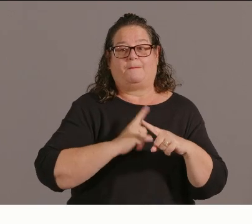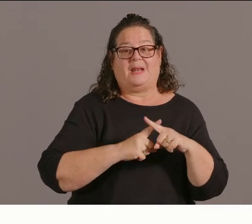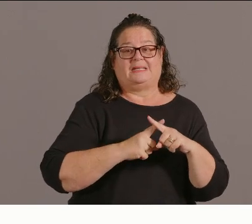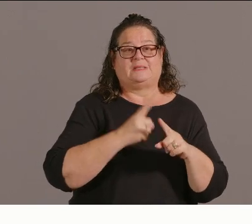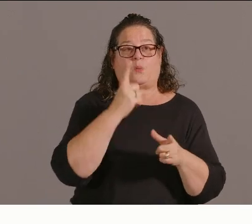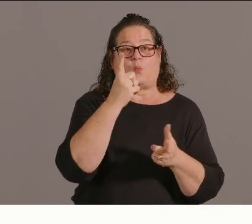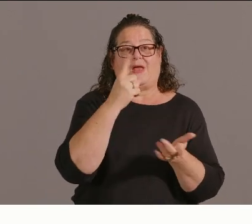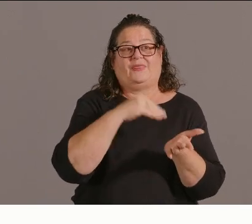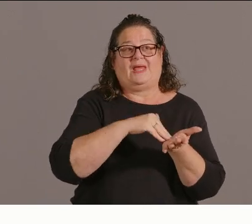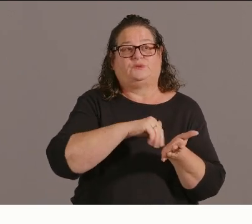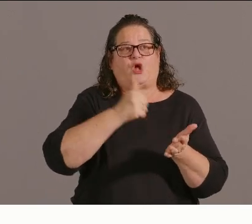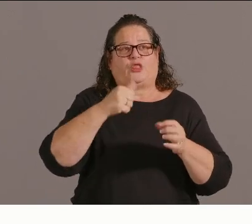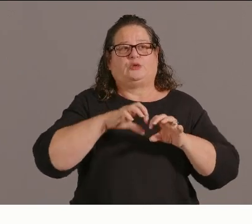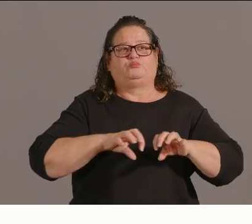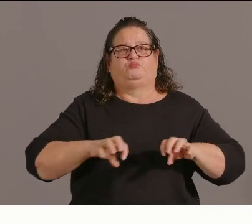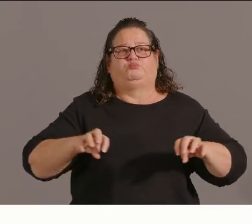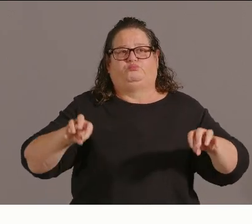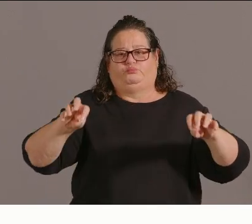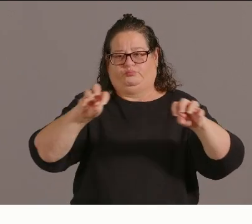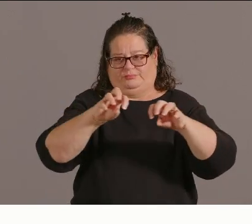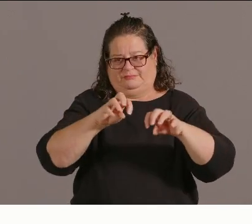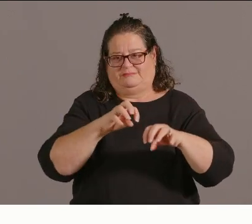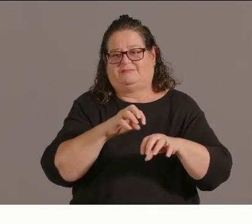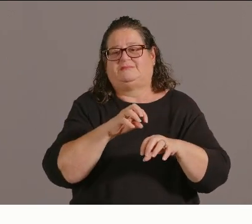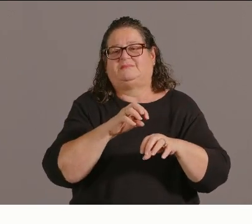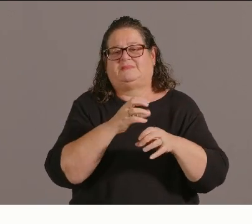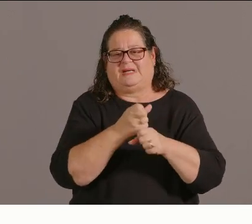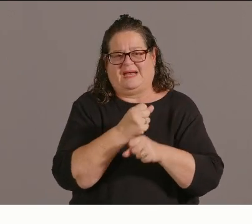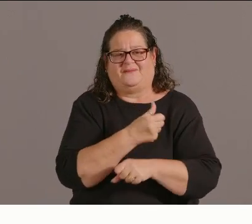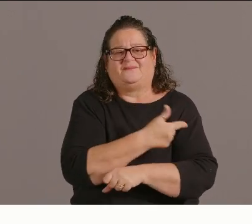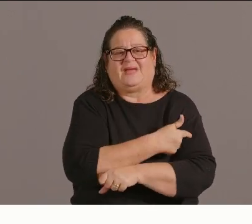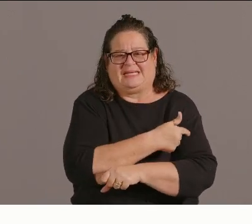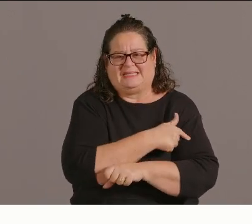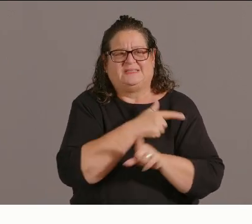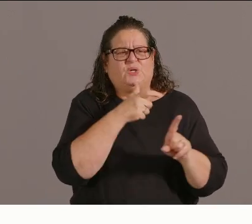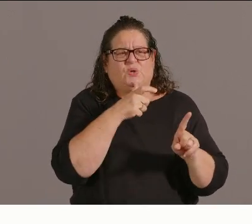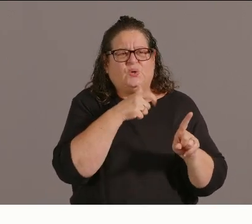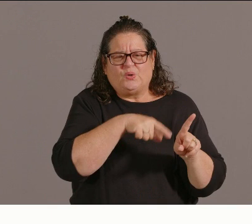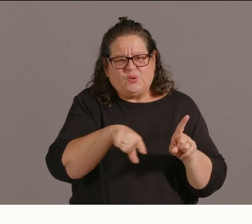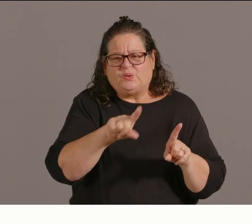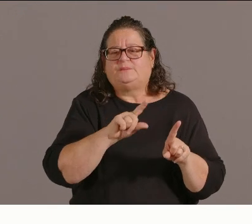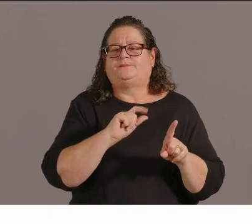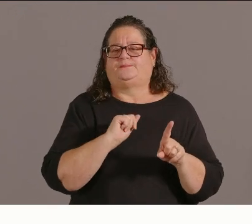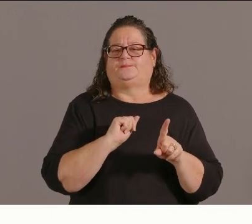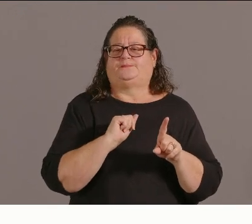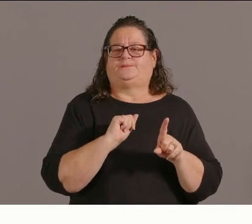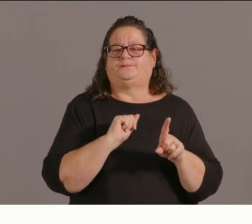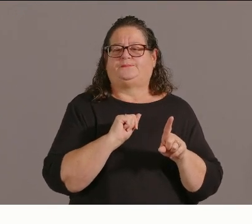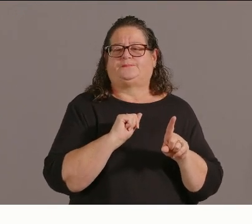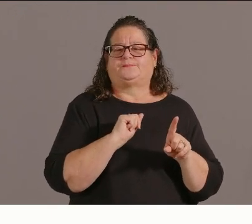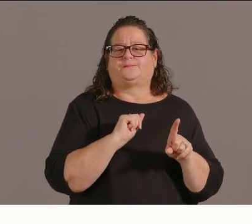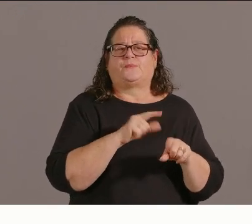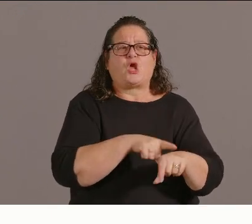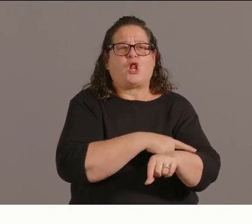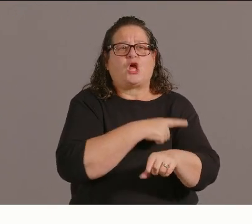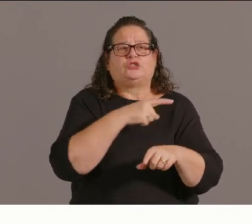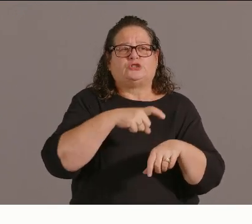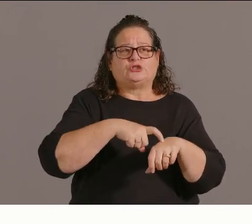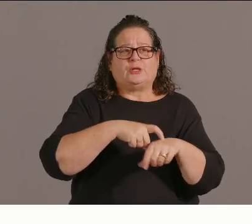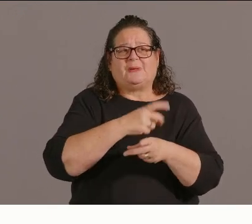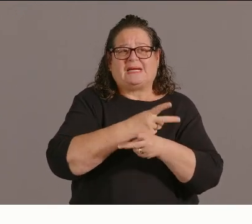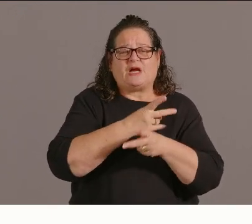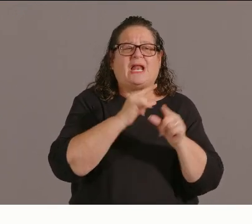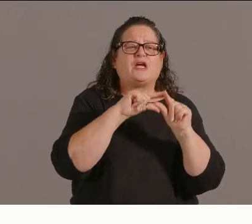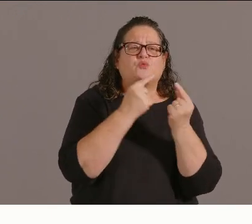that's a large number of different types of providers. Over 1,500 long-term care facilities continue to